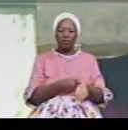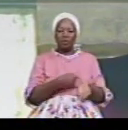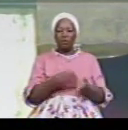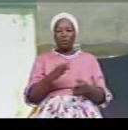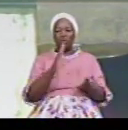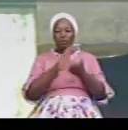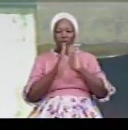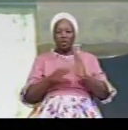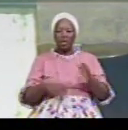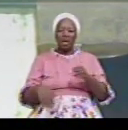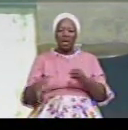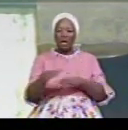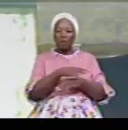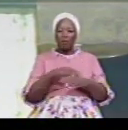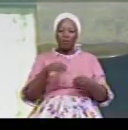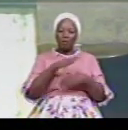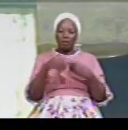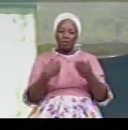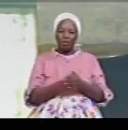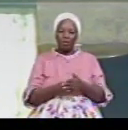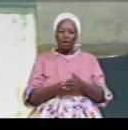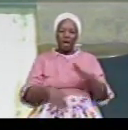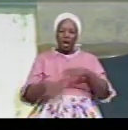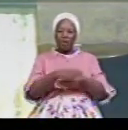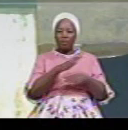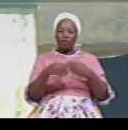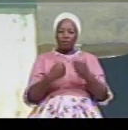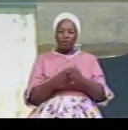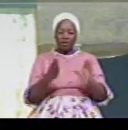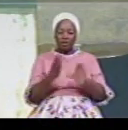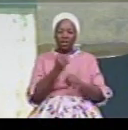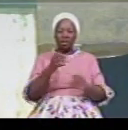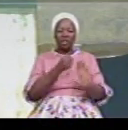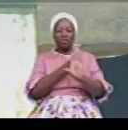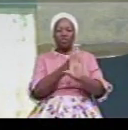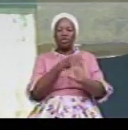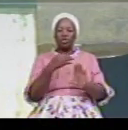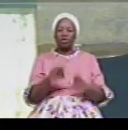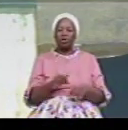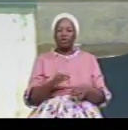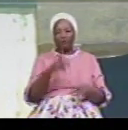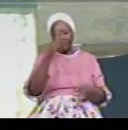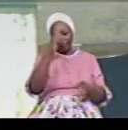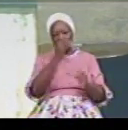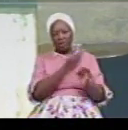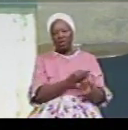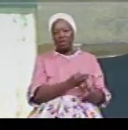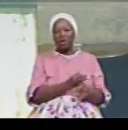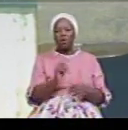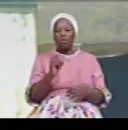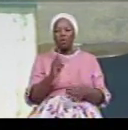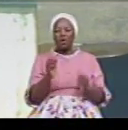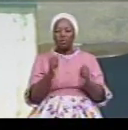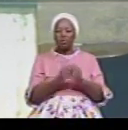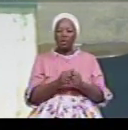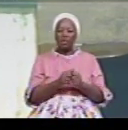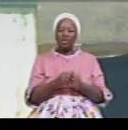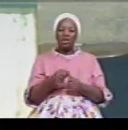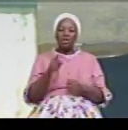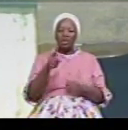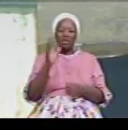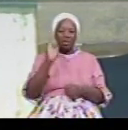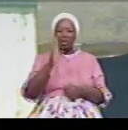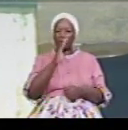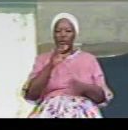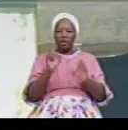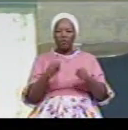Above all, don't forget this, taking the shield of faith, wherewith ye shall be able to